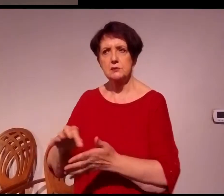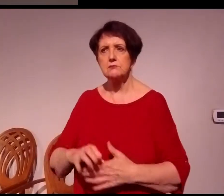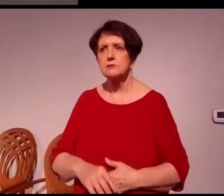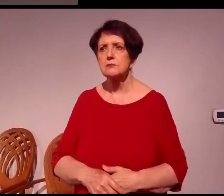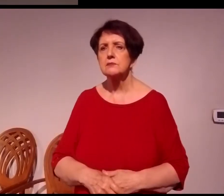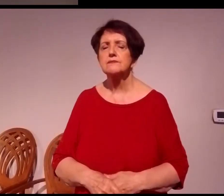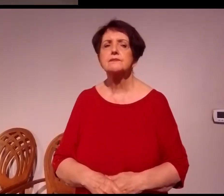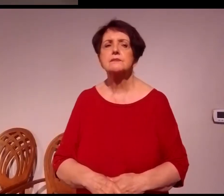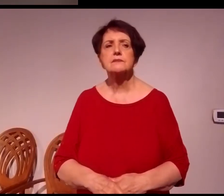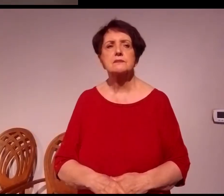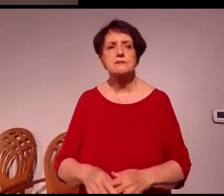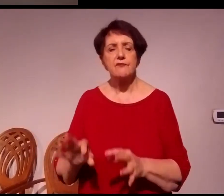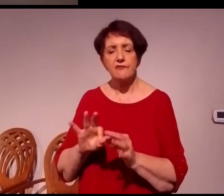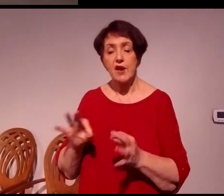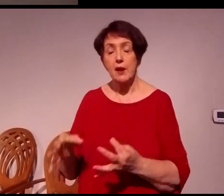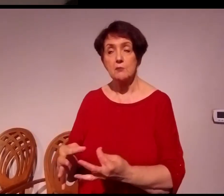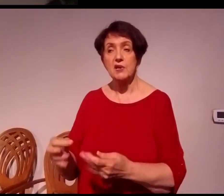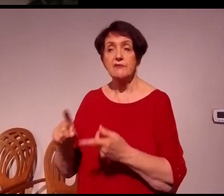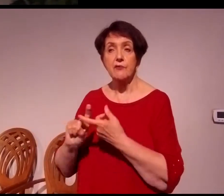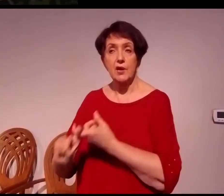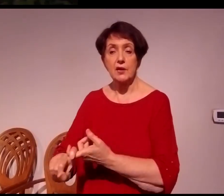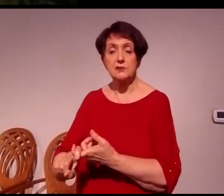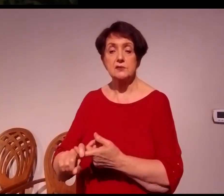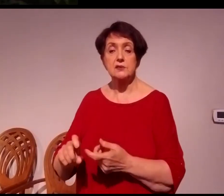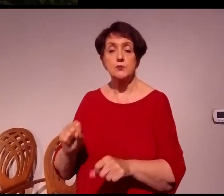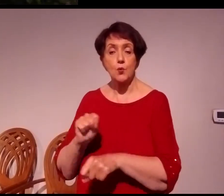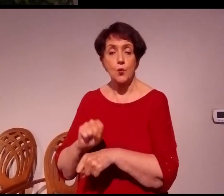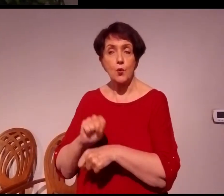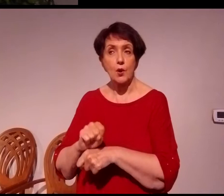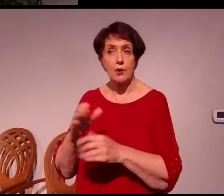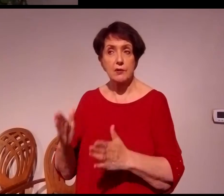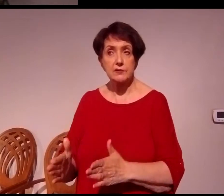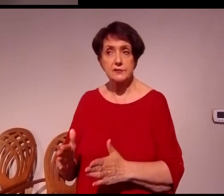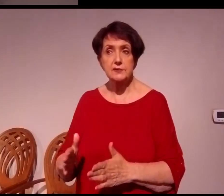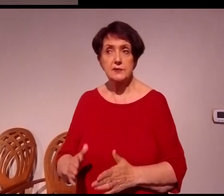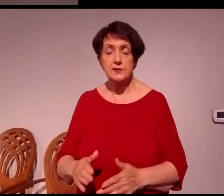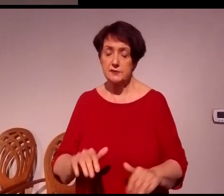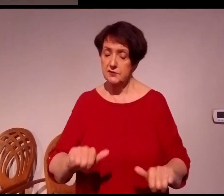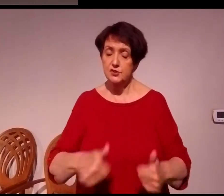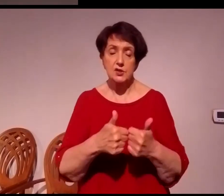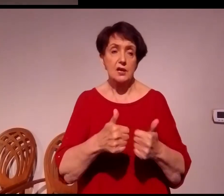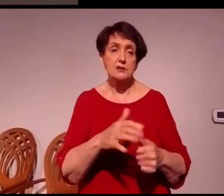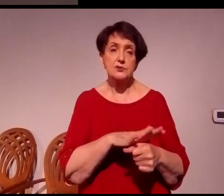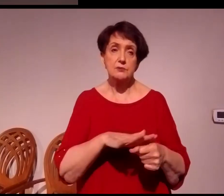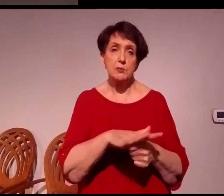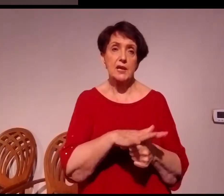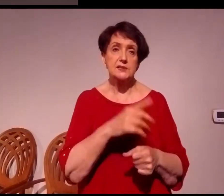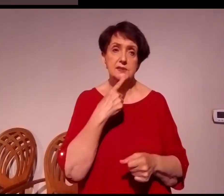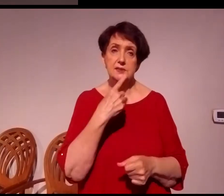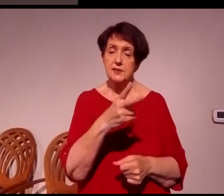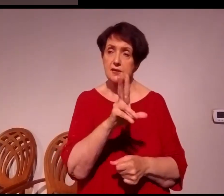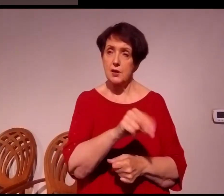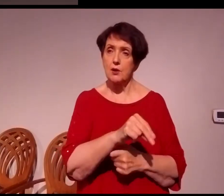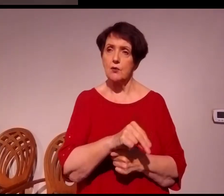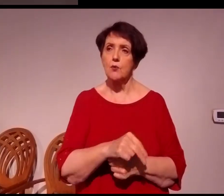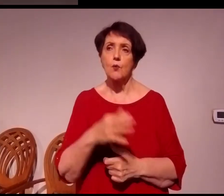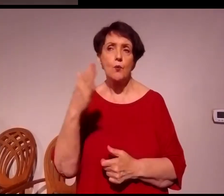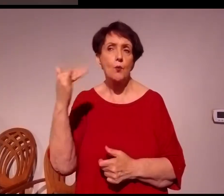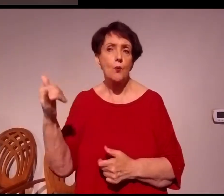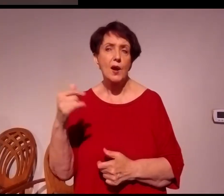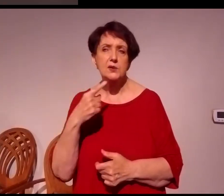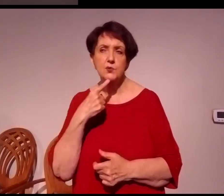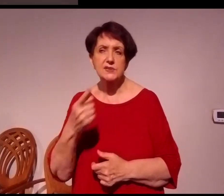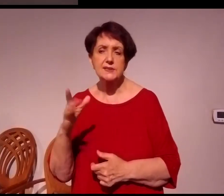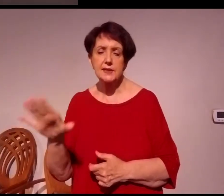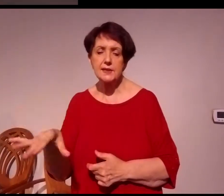So, family, friends, and coworkers, probably one of the most challenging places to say no. Why do we